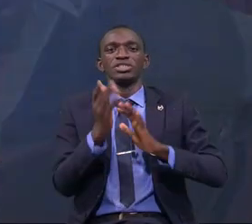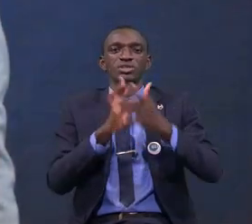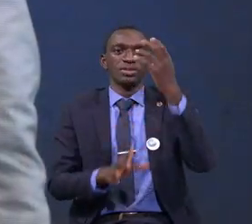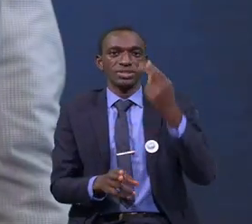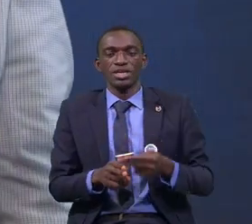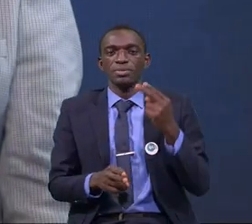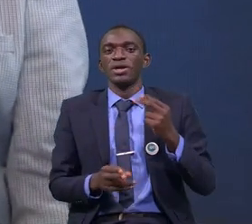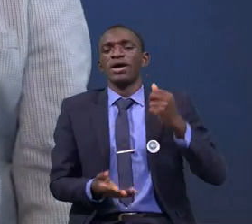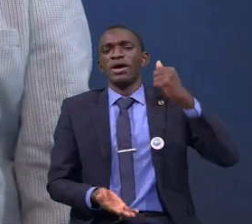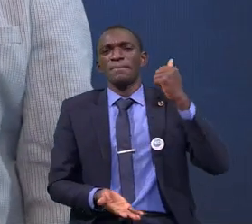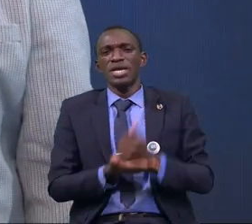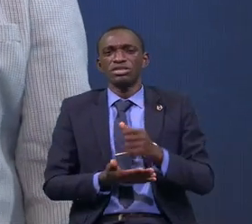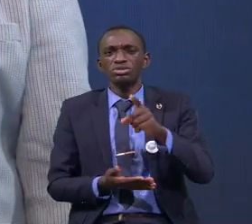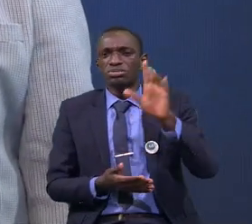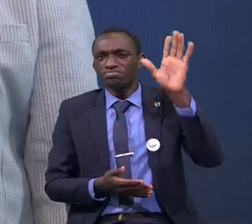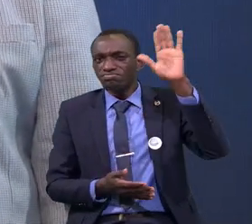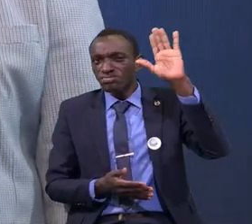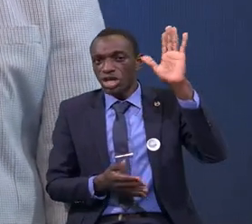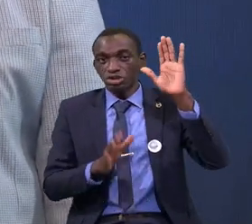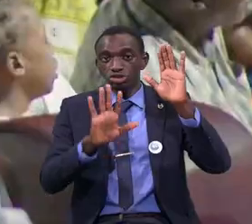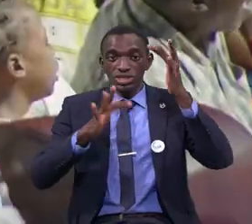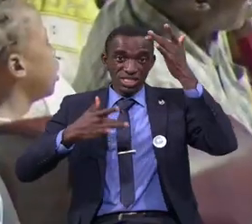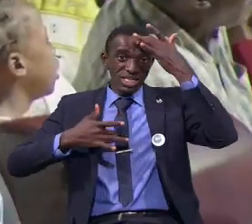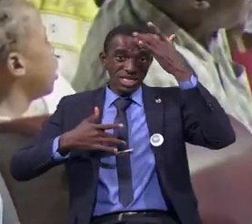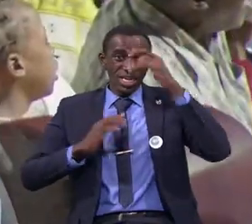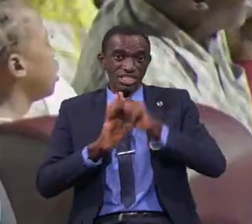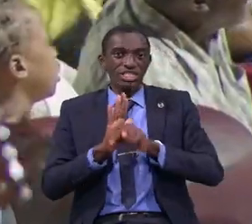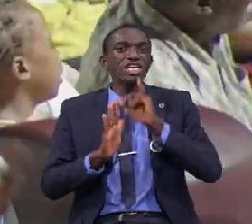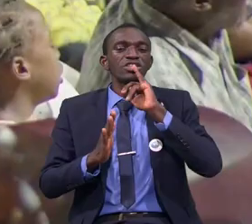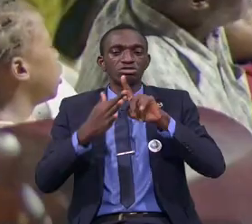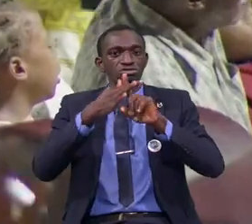Where are you? Your sickness is going tonight.